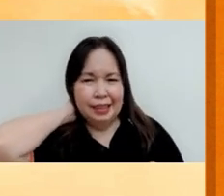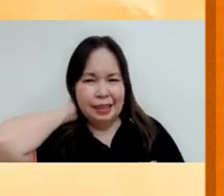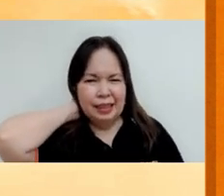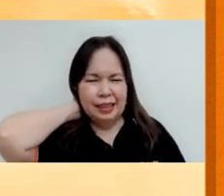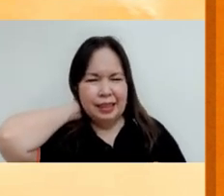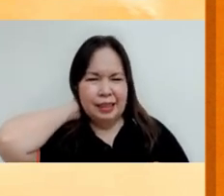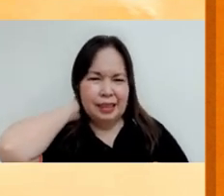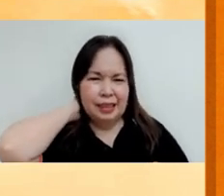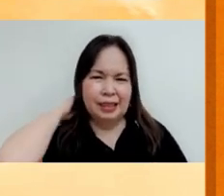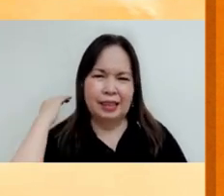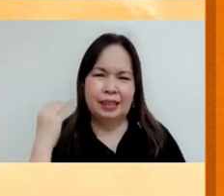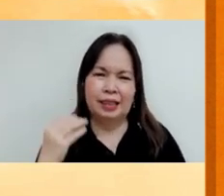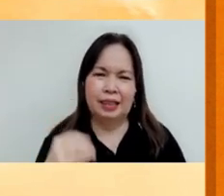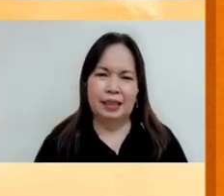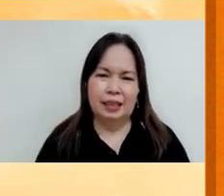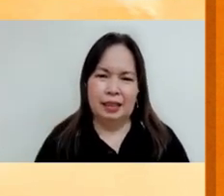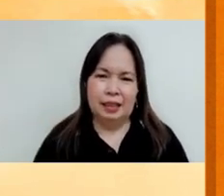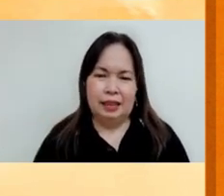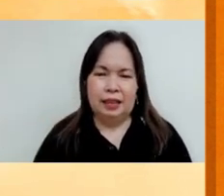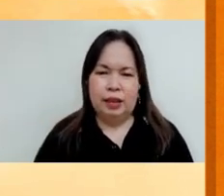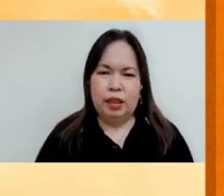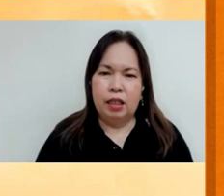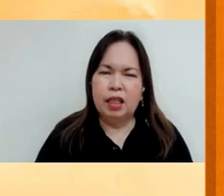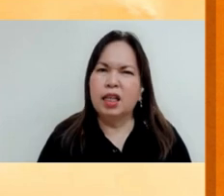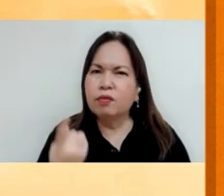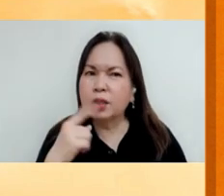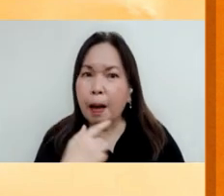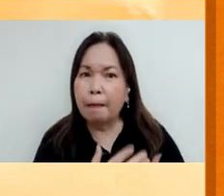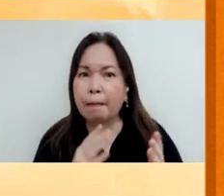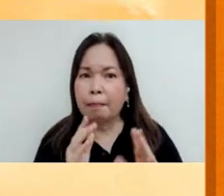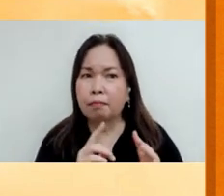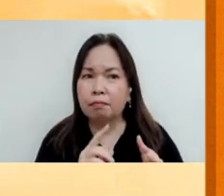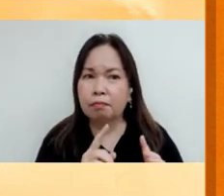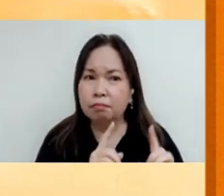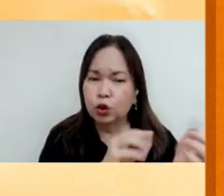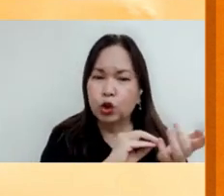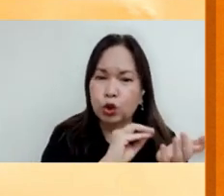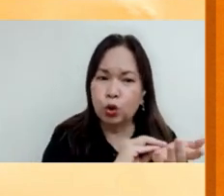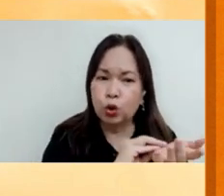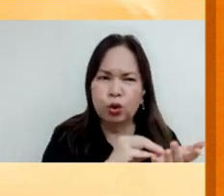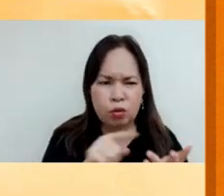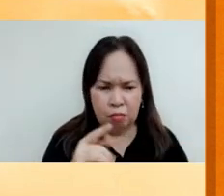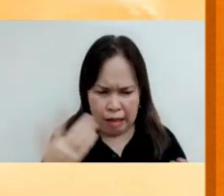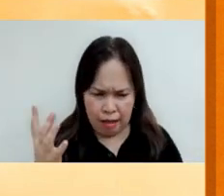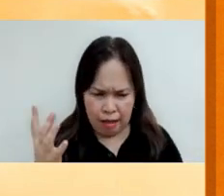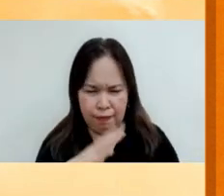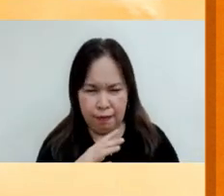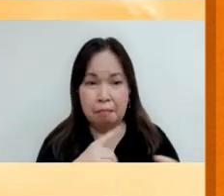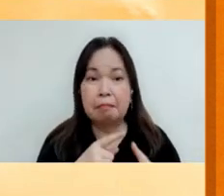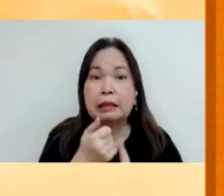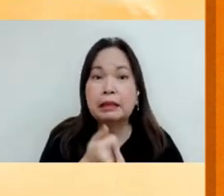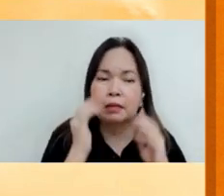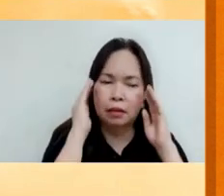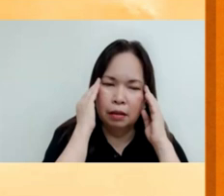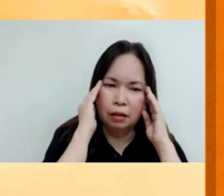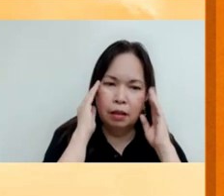parang when you have them checked at the doctor, there's nothing wrong, but it could be anxiety, no,